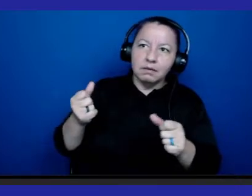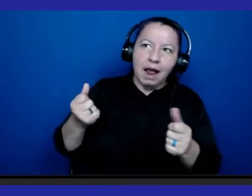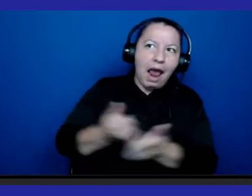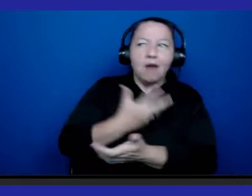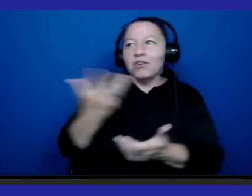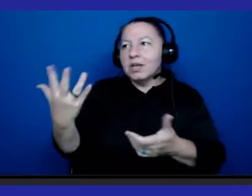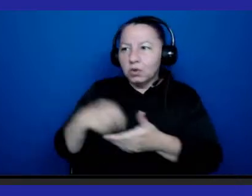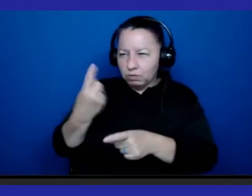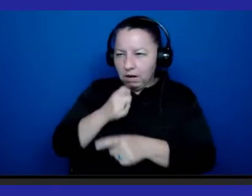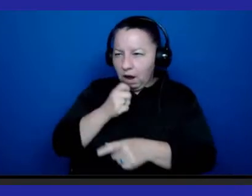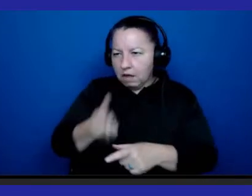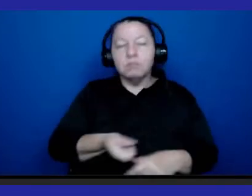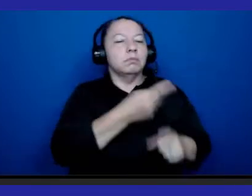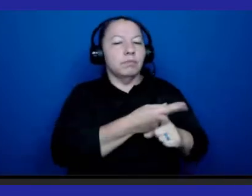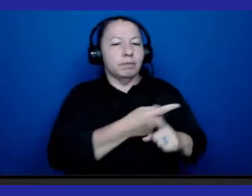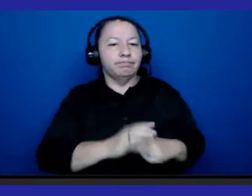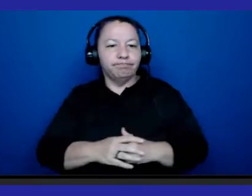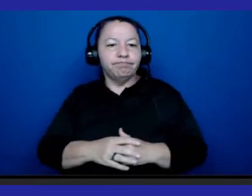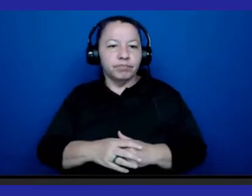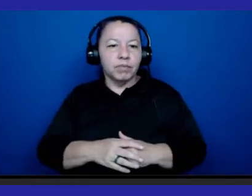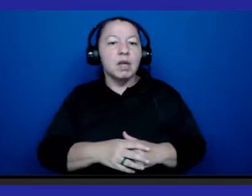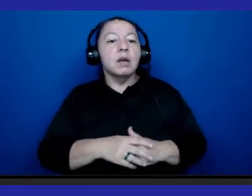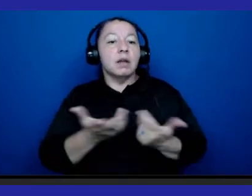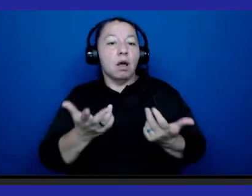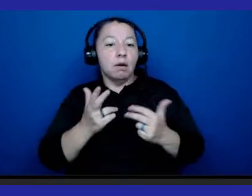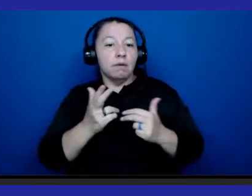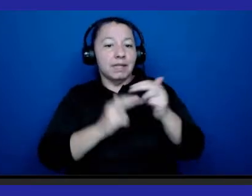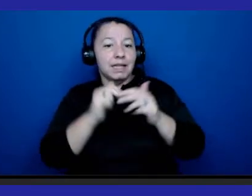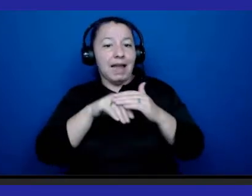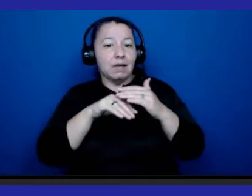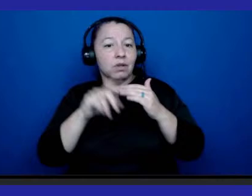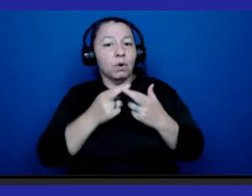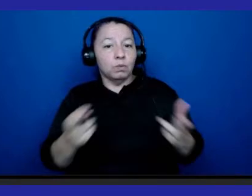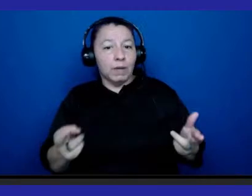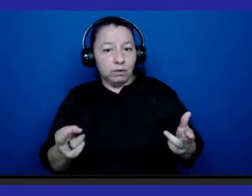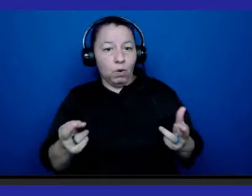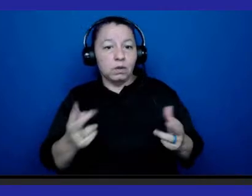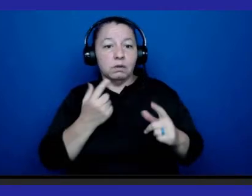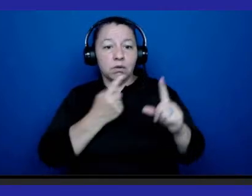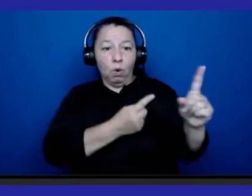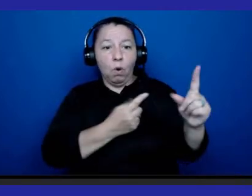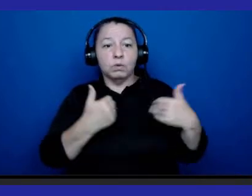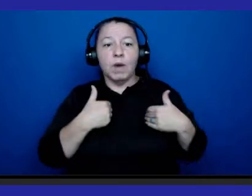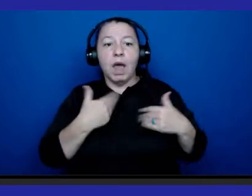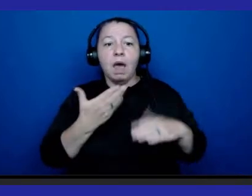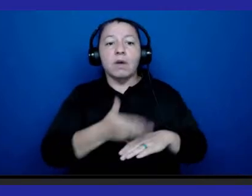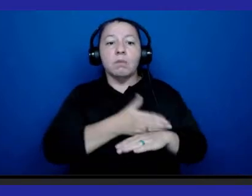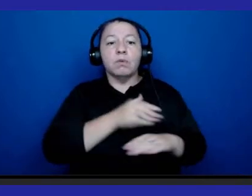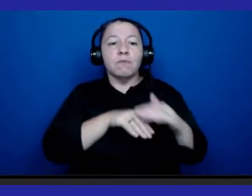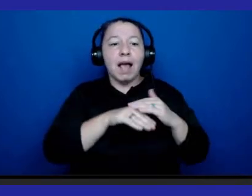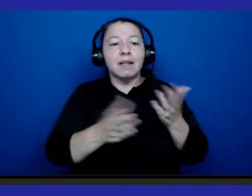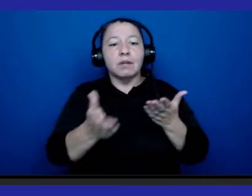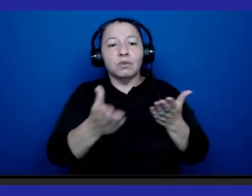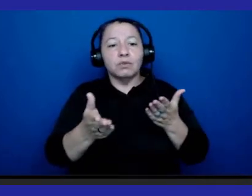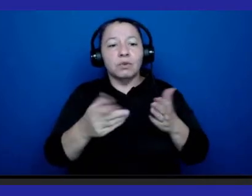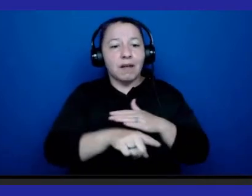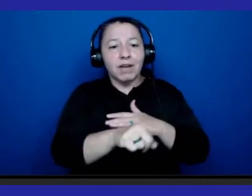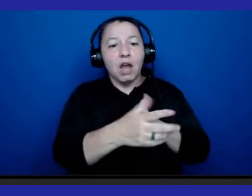And with facilitating access to resources, under the goal, we have improve access and service navigation, which is